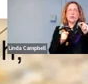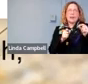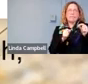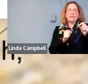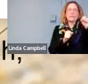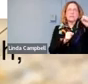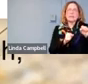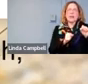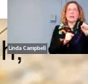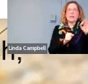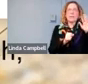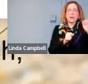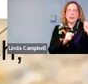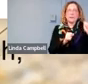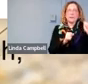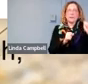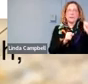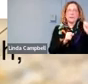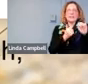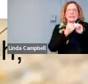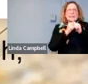And so it's an offspring of